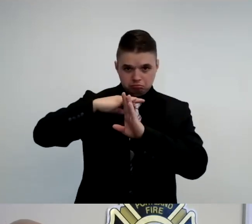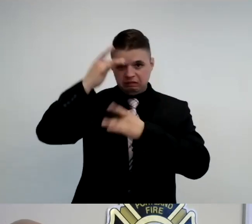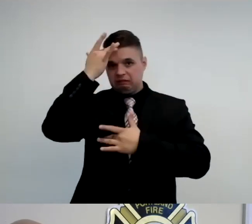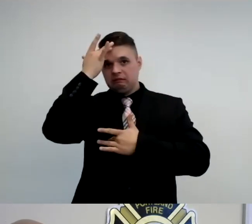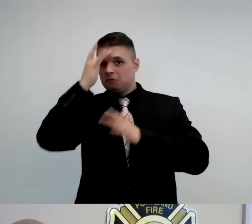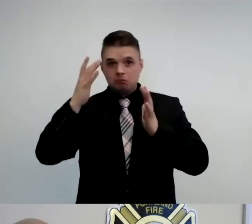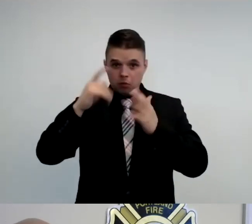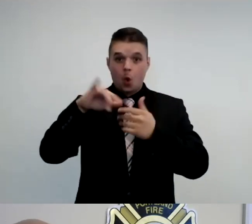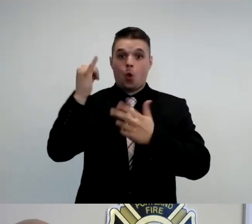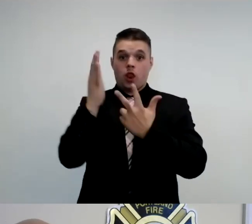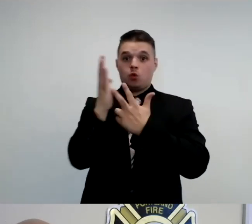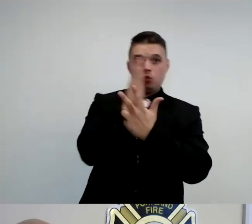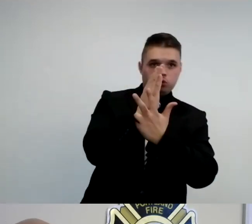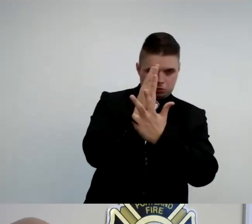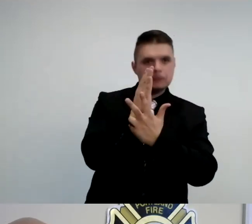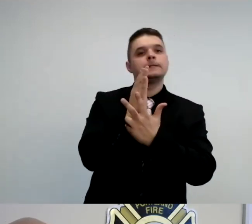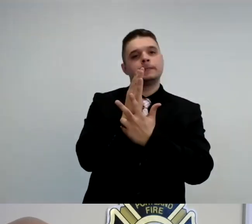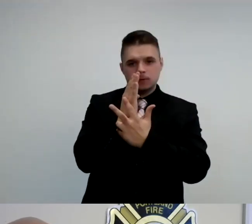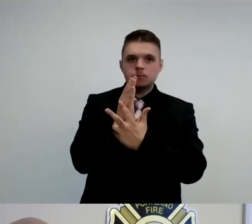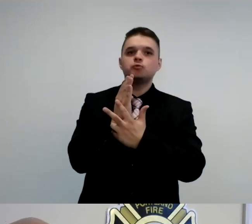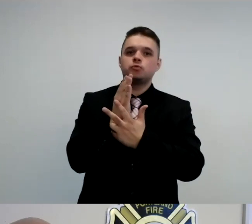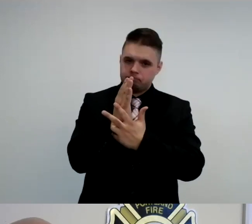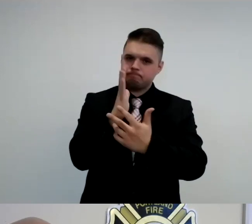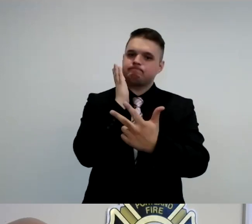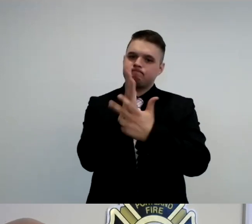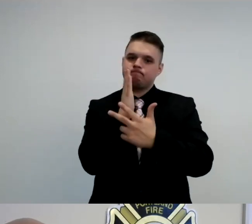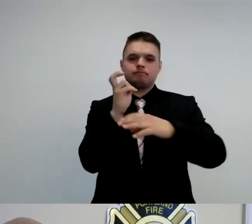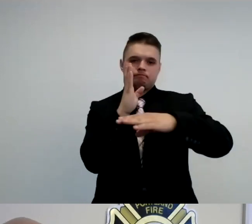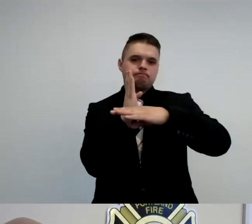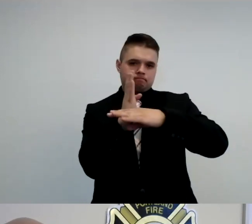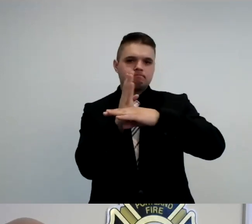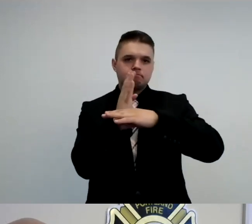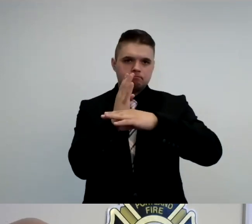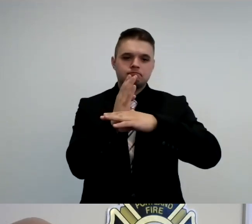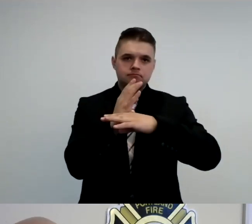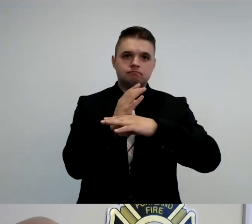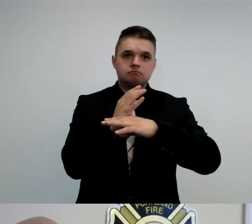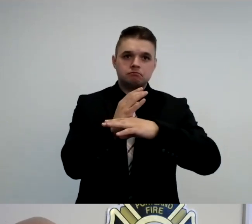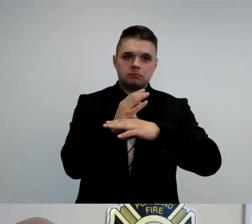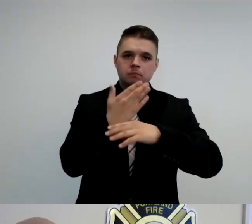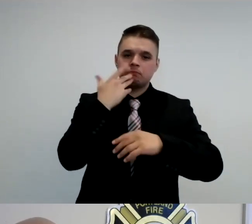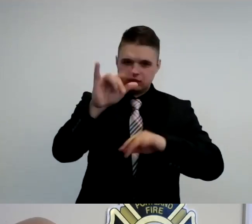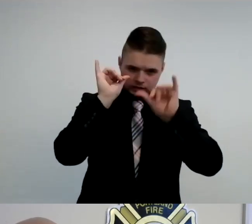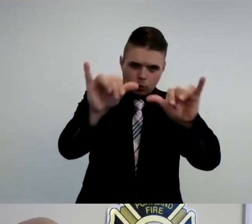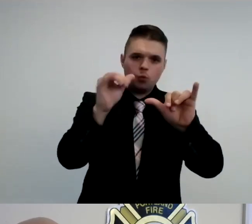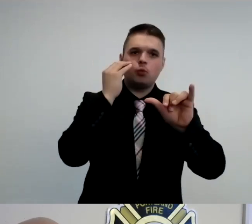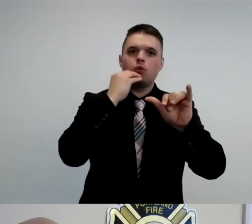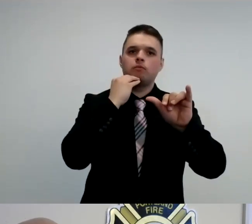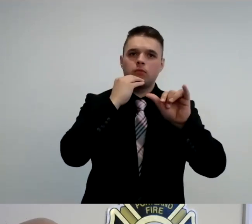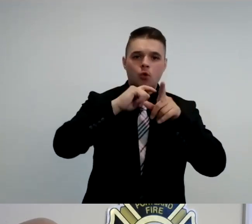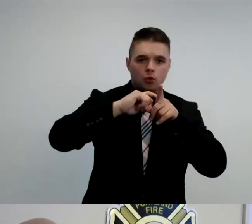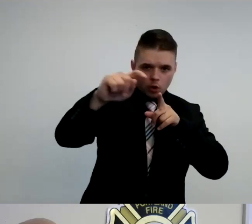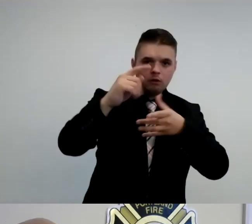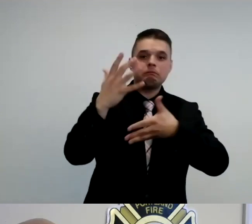end, this is a moderate level of risk. People should, among other things, stay at home, call a primary doctor for an